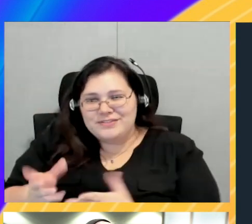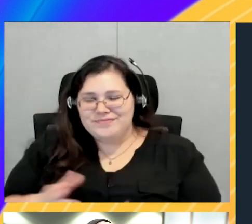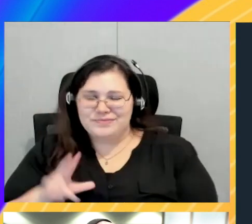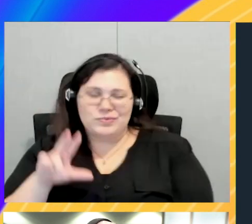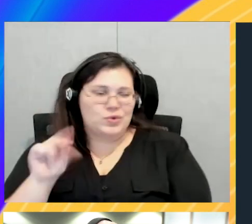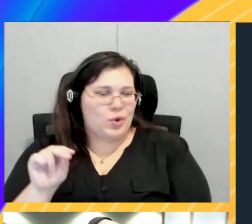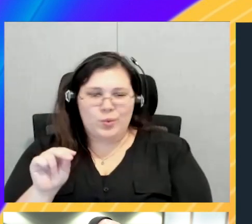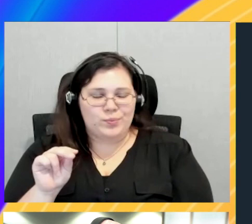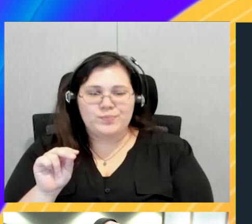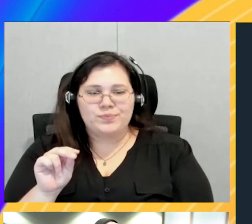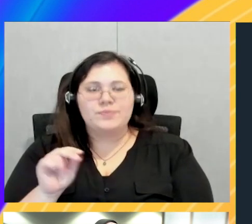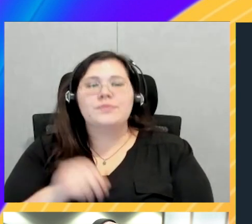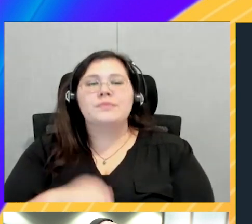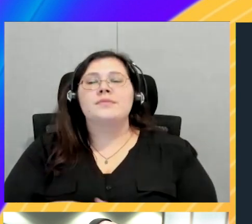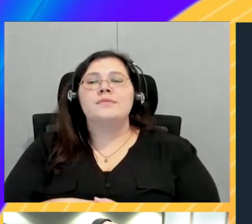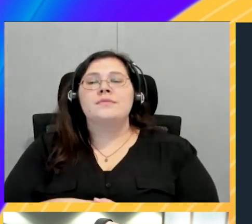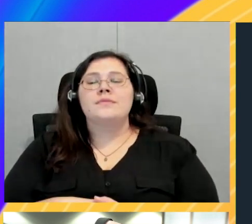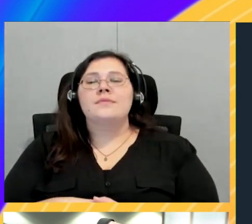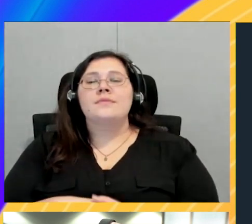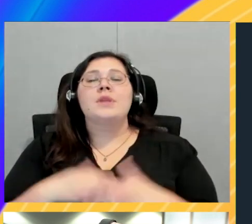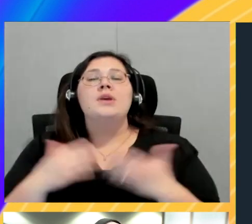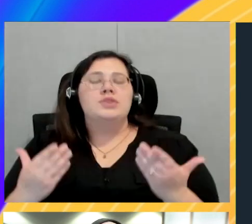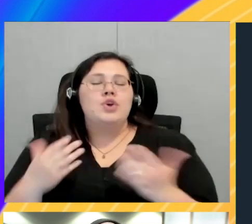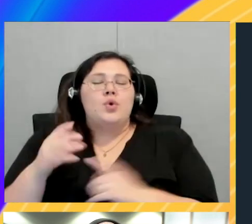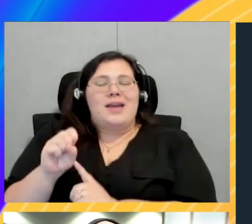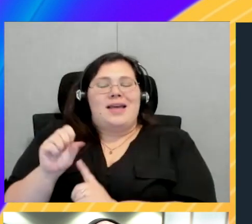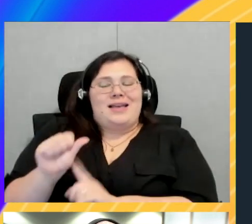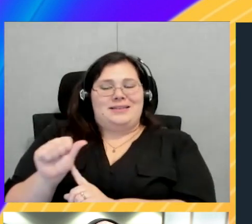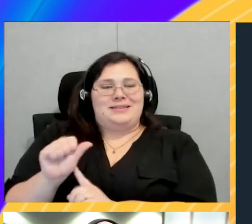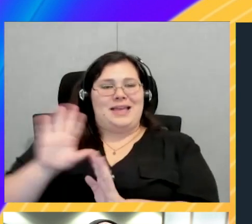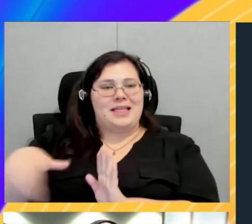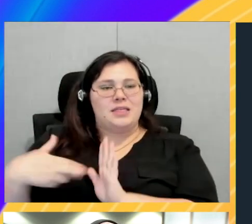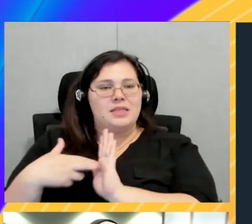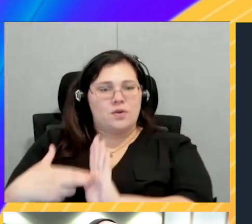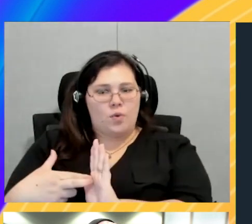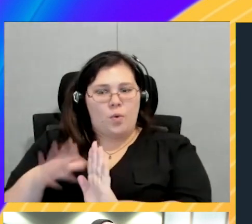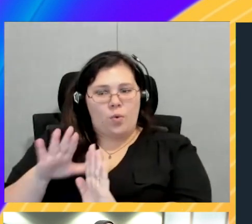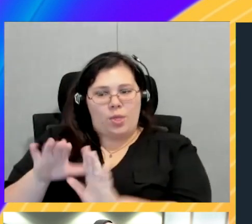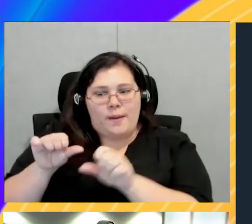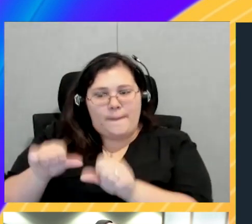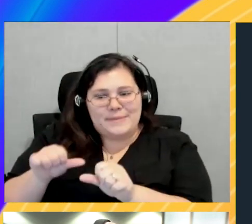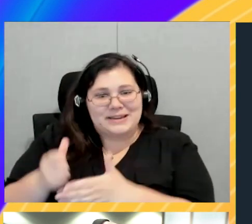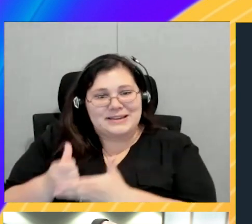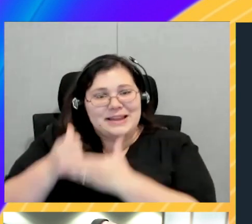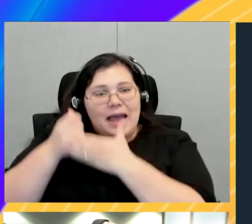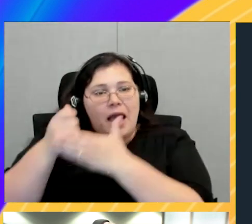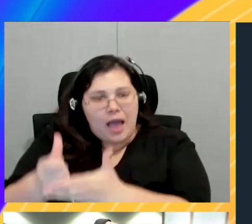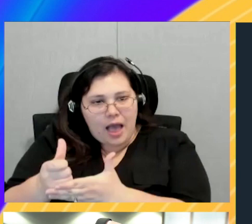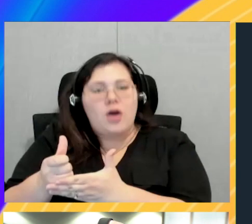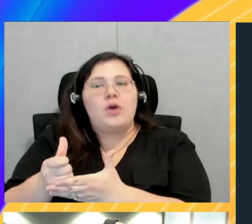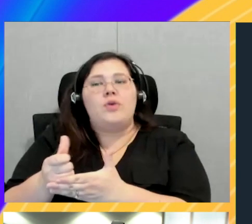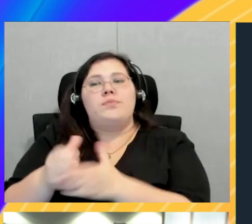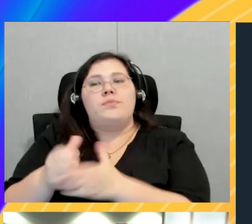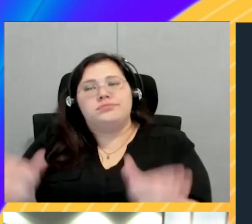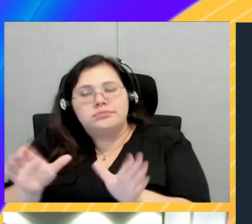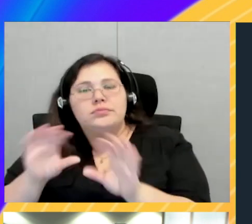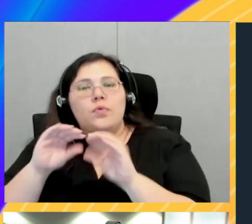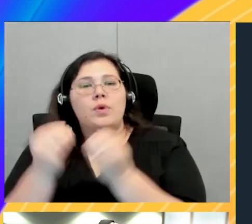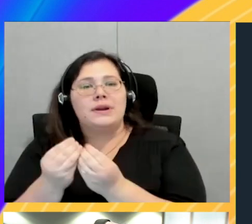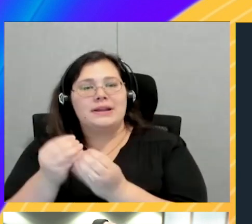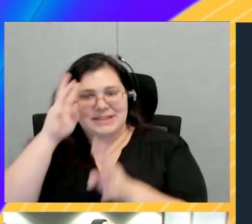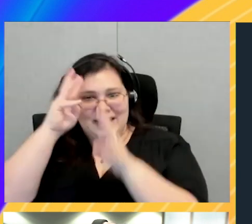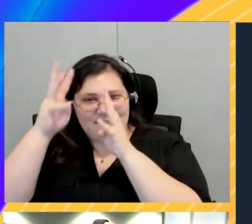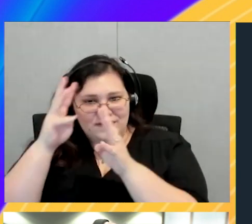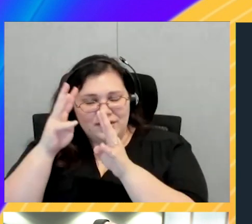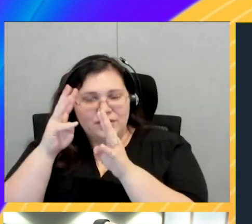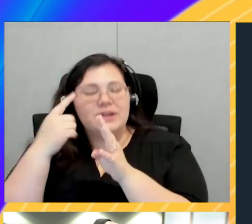So the SA's role and their ability to help an organization innovate comes from being able to curate that content, to